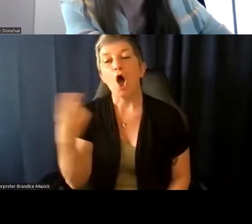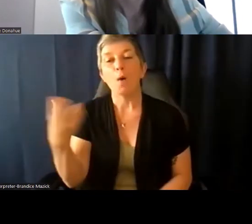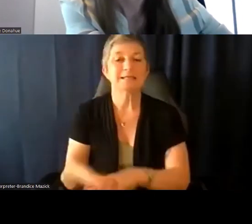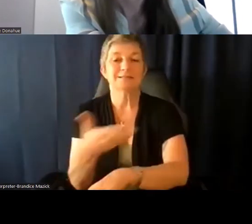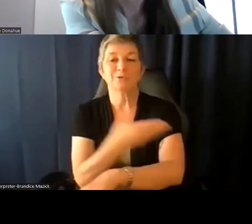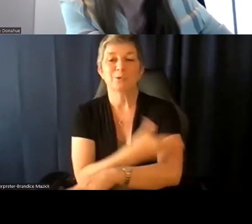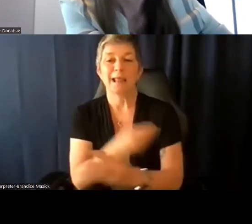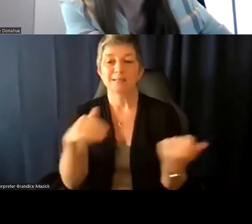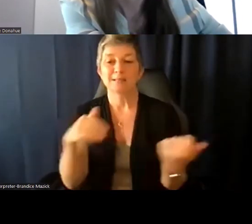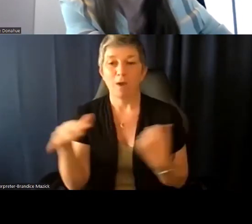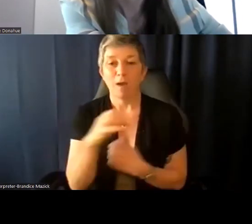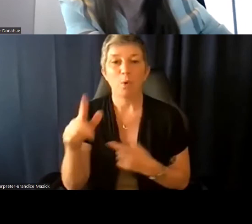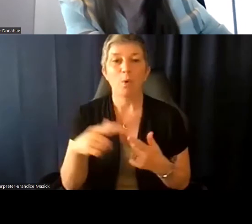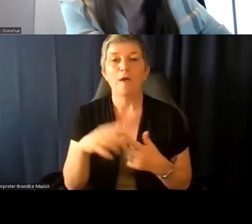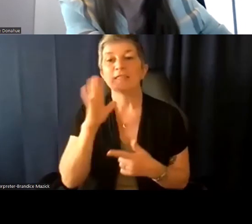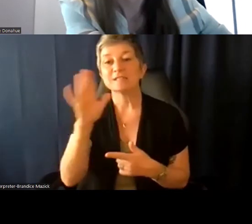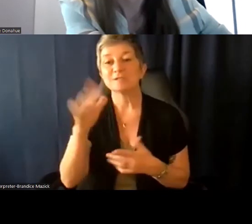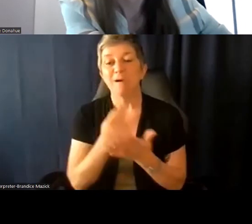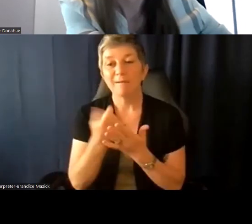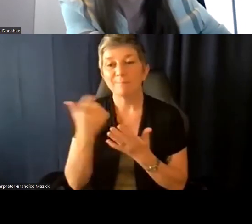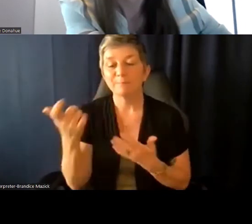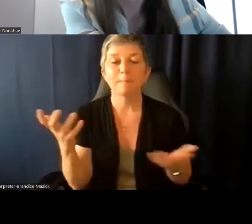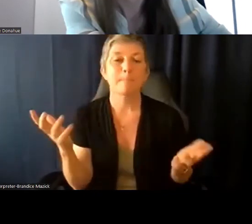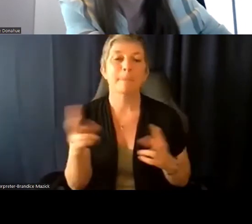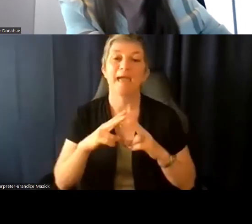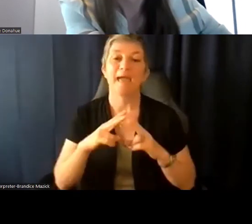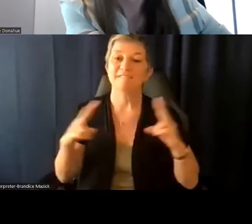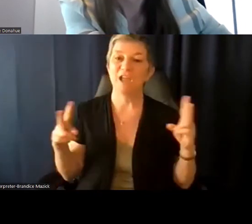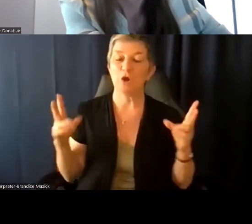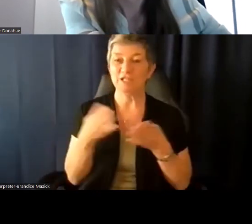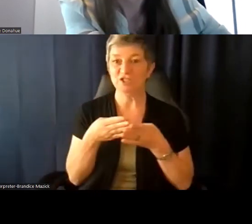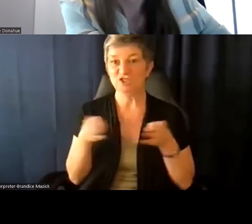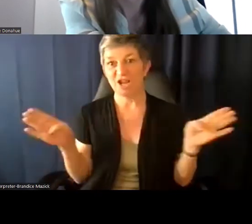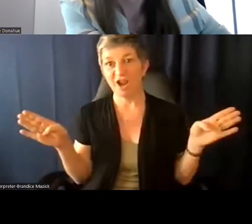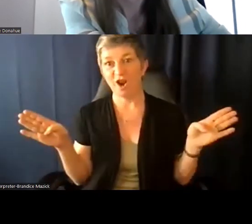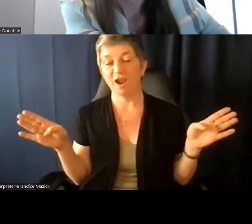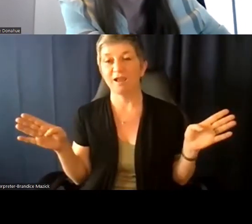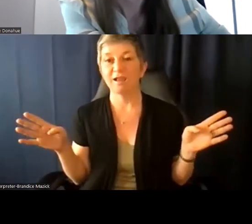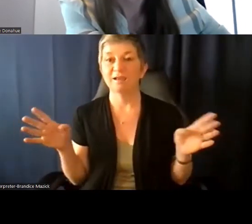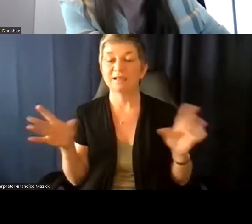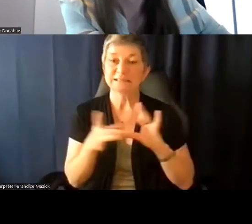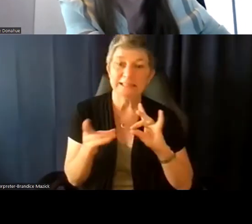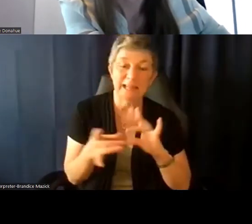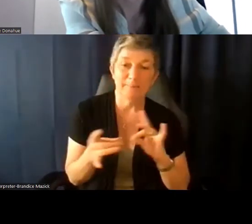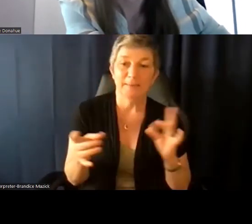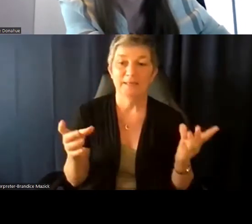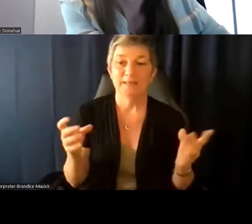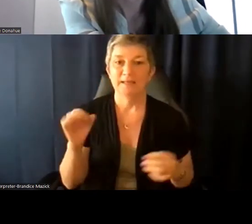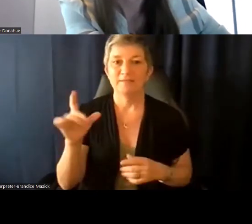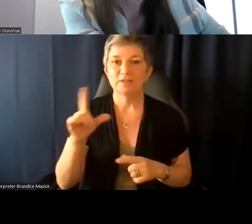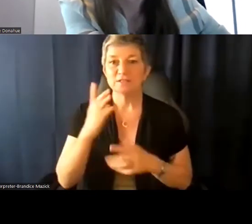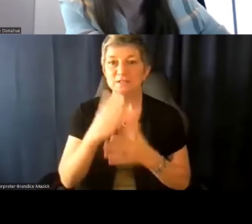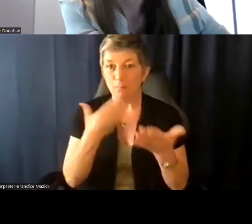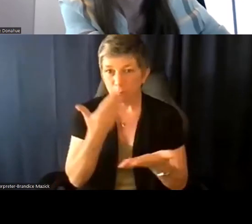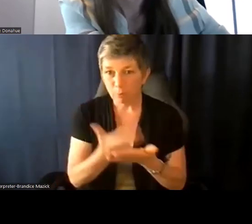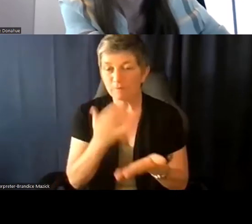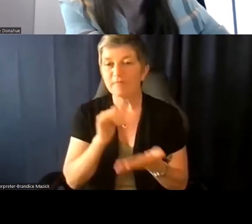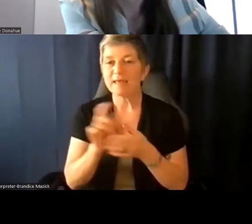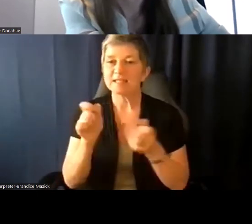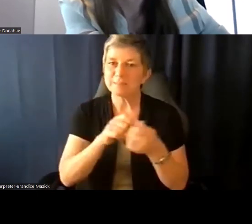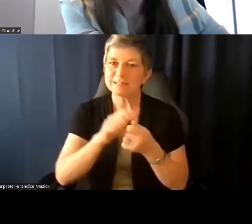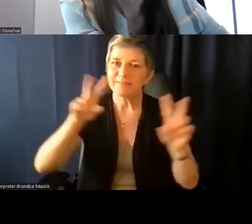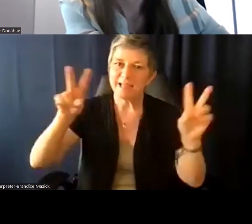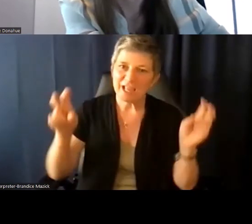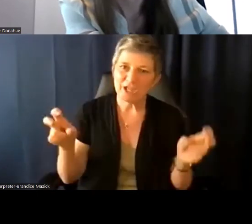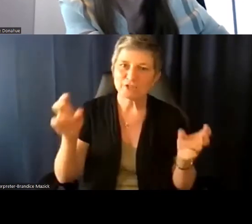or this is going to exclude, like a very generic blanket statement. Like if there is some proof that there are certain issues that are present